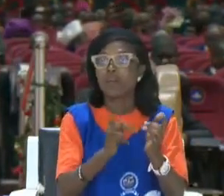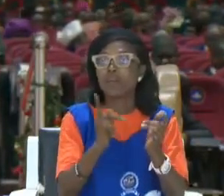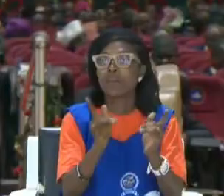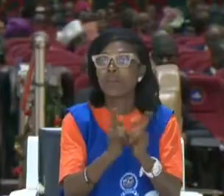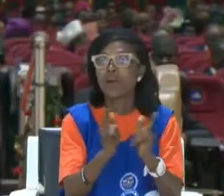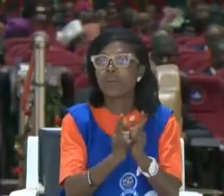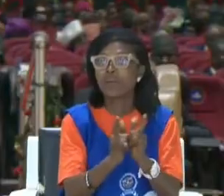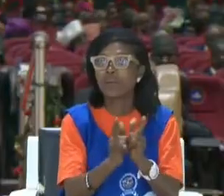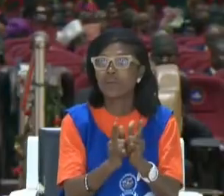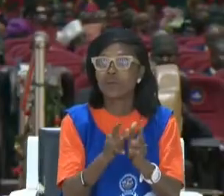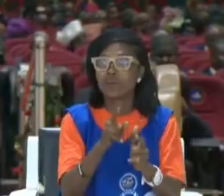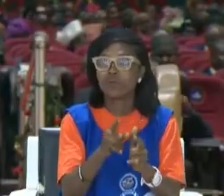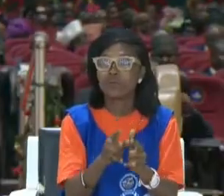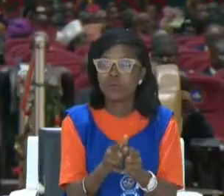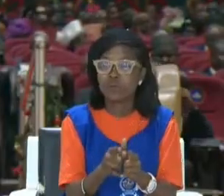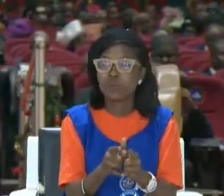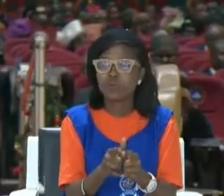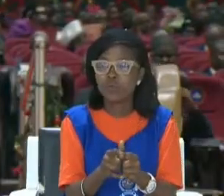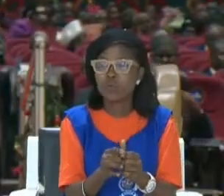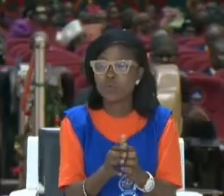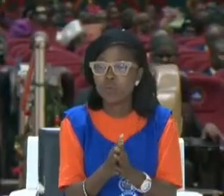You're not going to come just